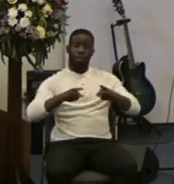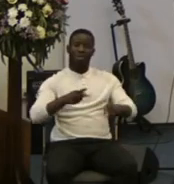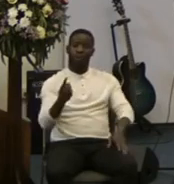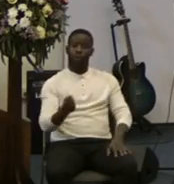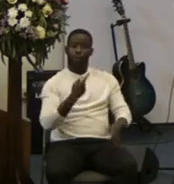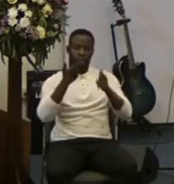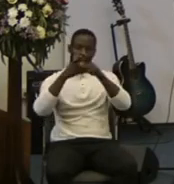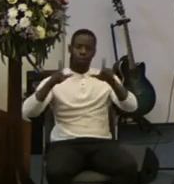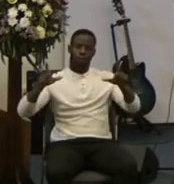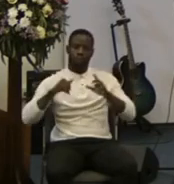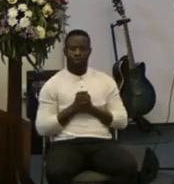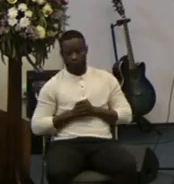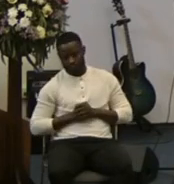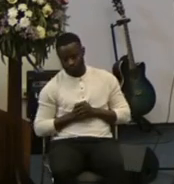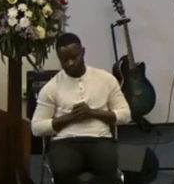Lord.